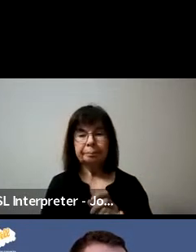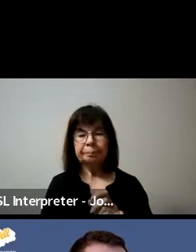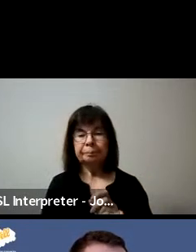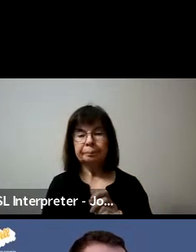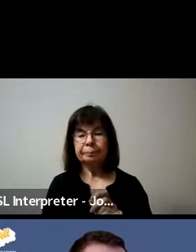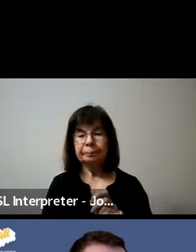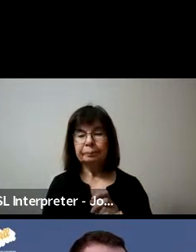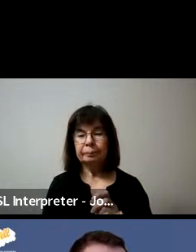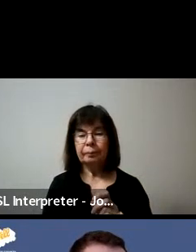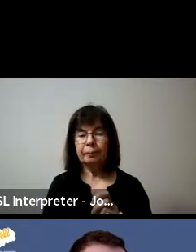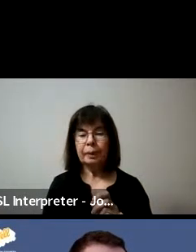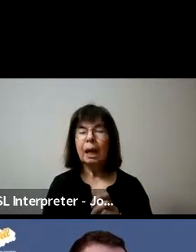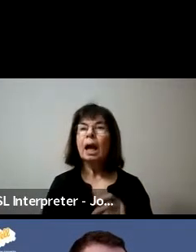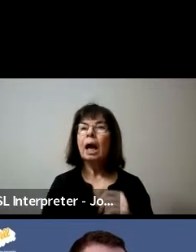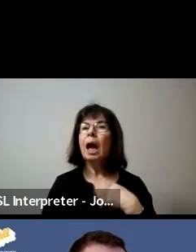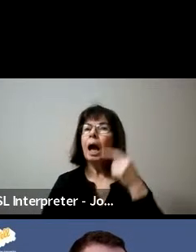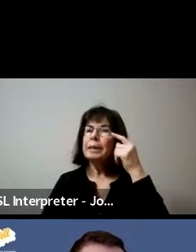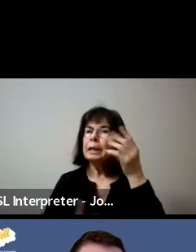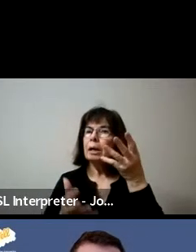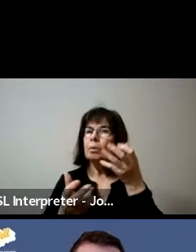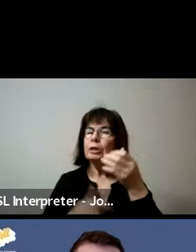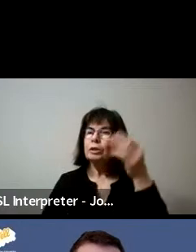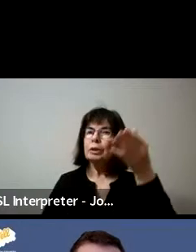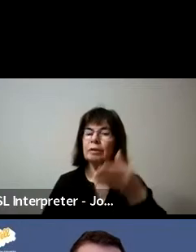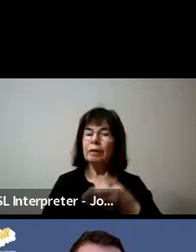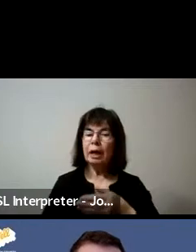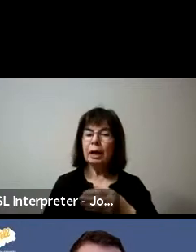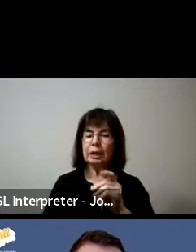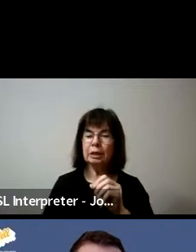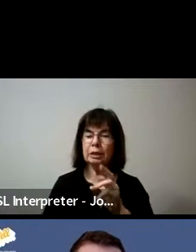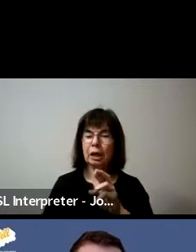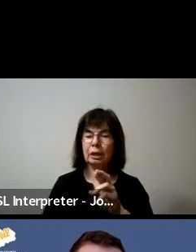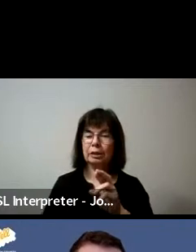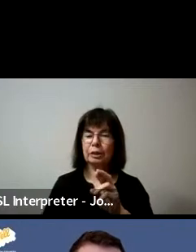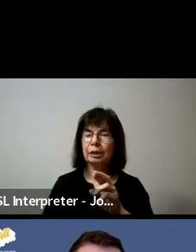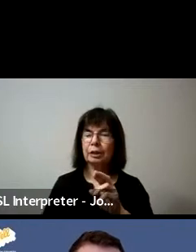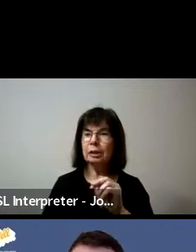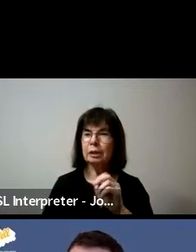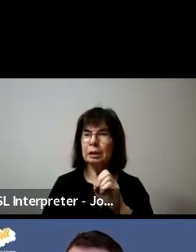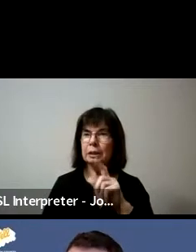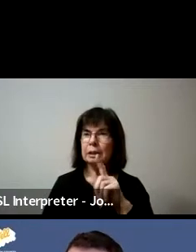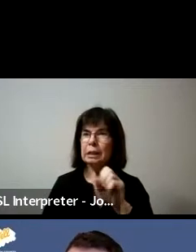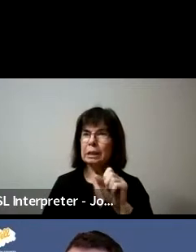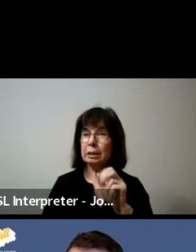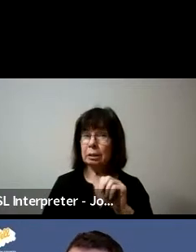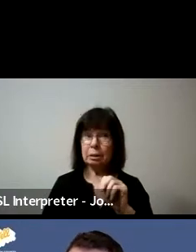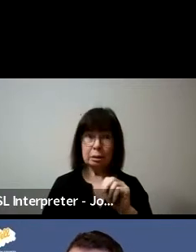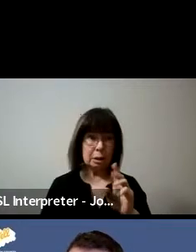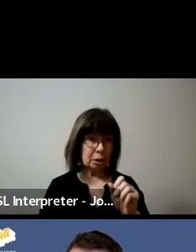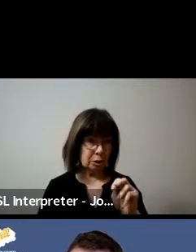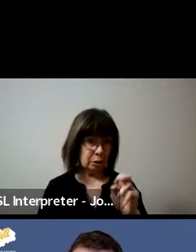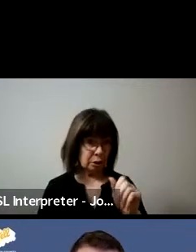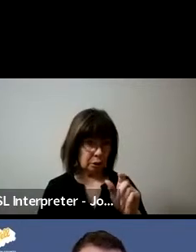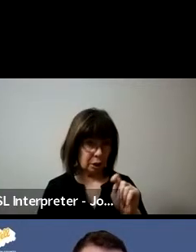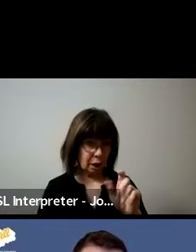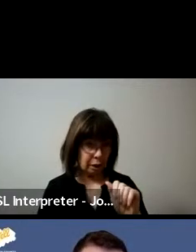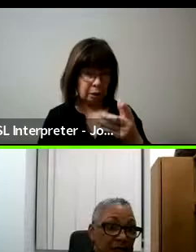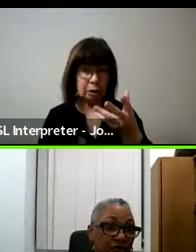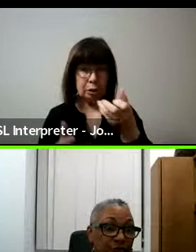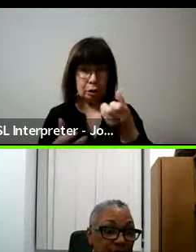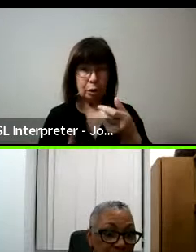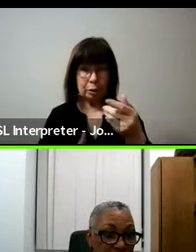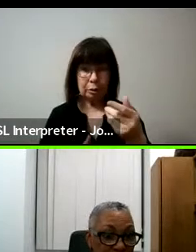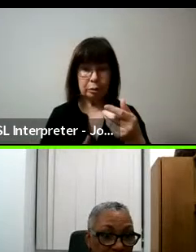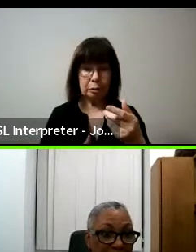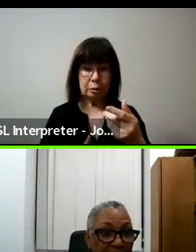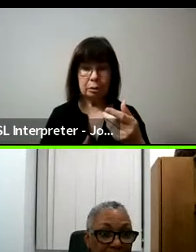I think I'd like to invite Dr. Nielsen, Donata. Would you like to come on? What I'll say,